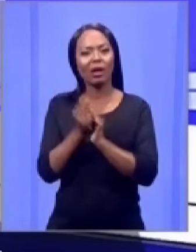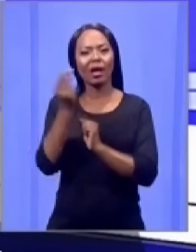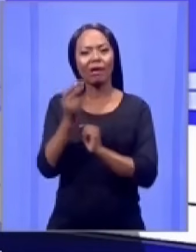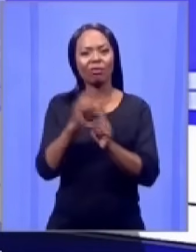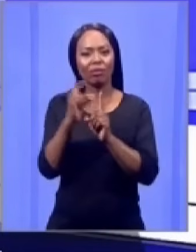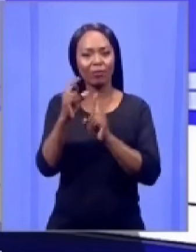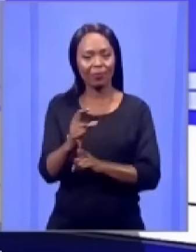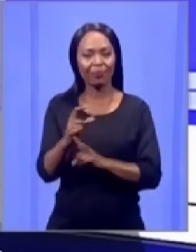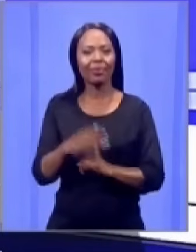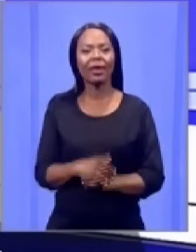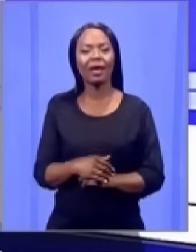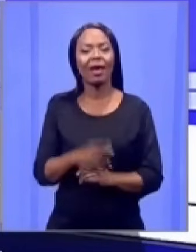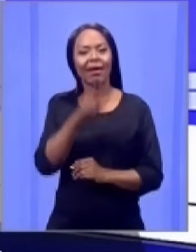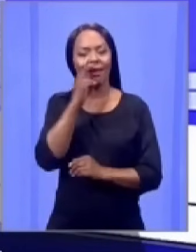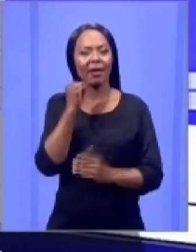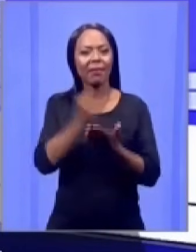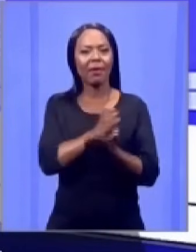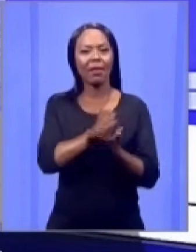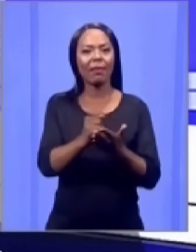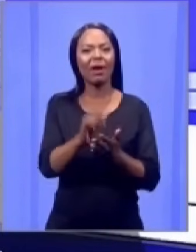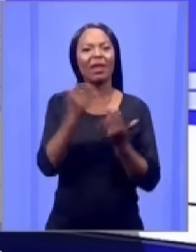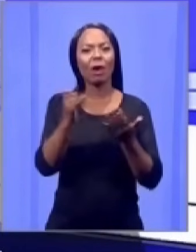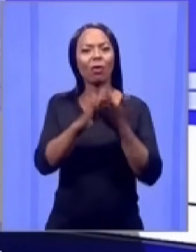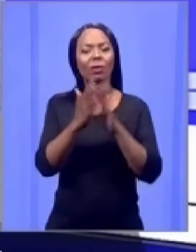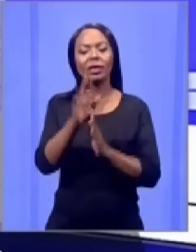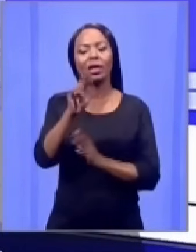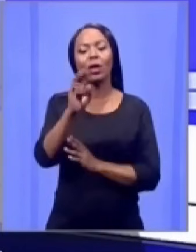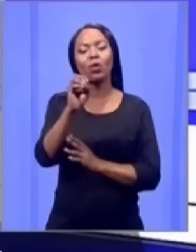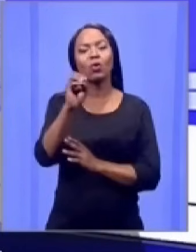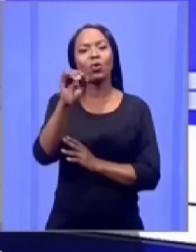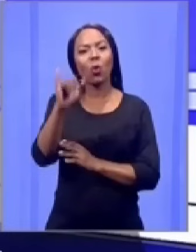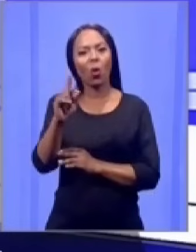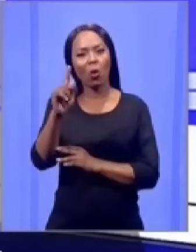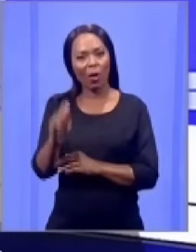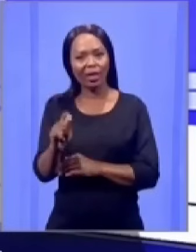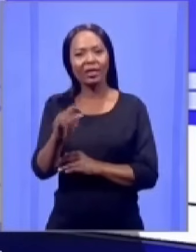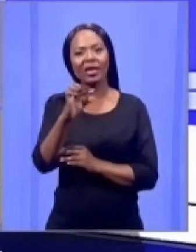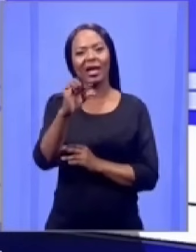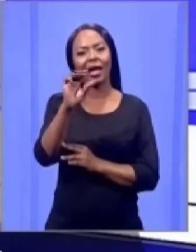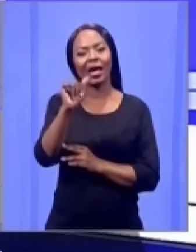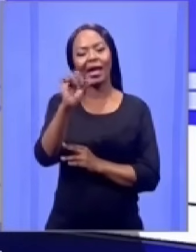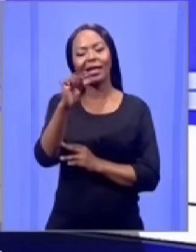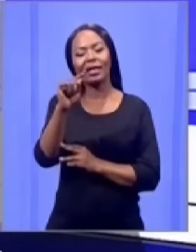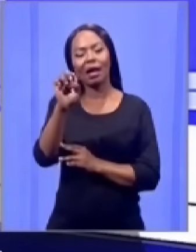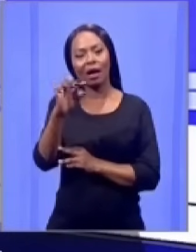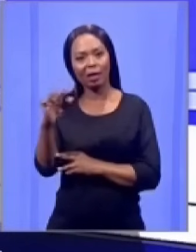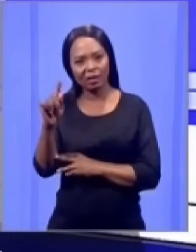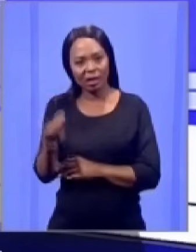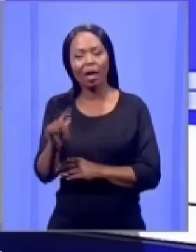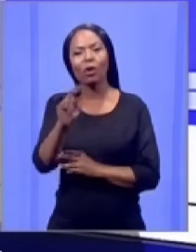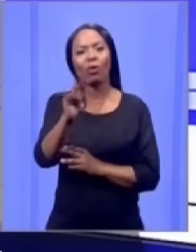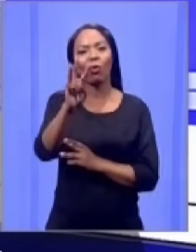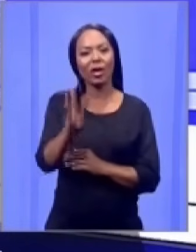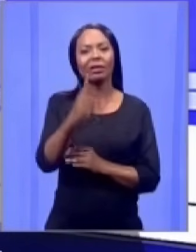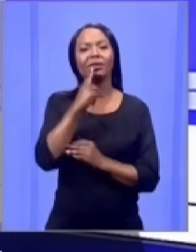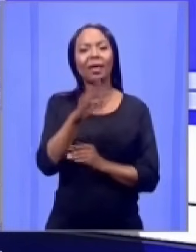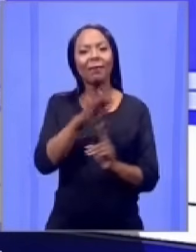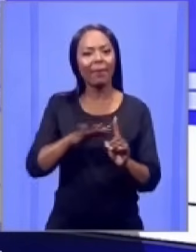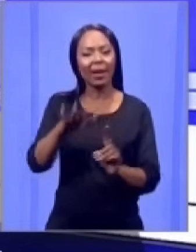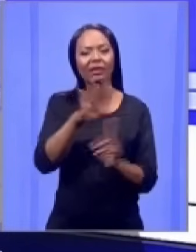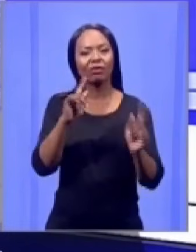dibaka tse fapaneng baahi ba Northwest ke ba bang ba entseng kopo ya hore motse wa bona o